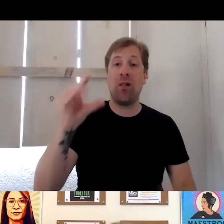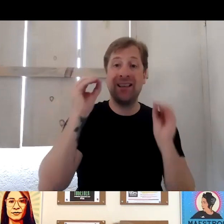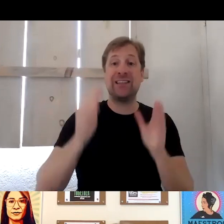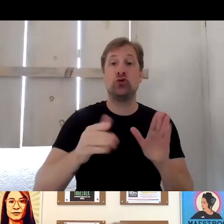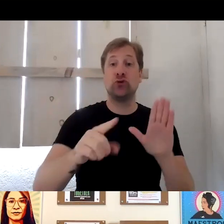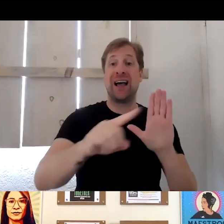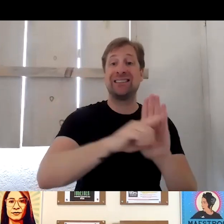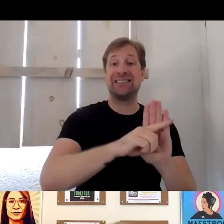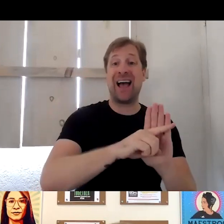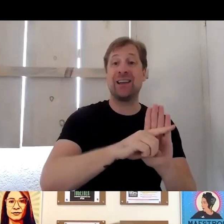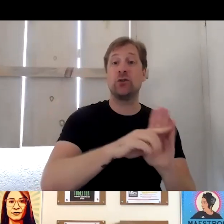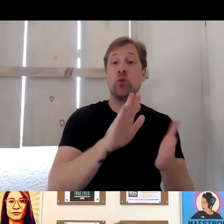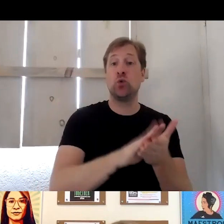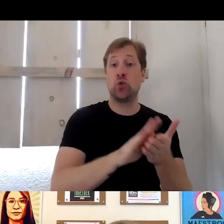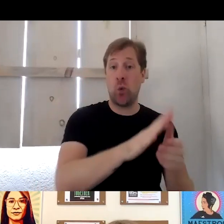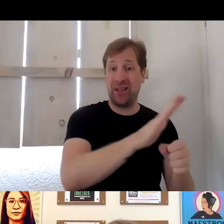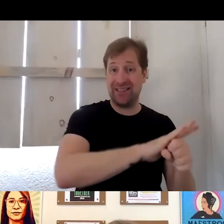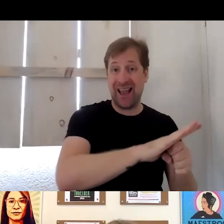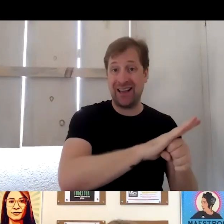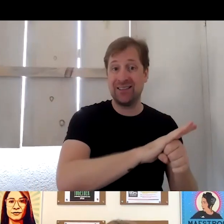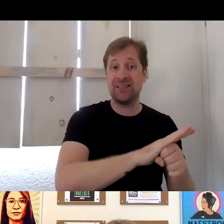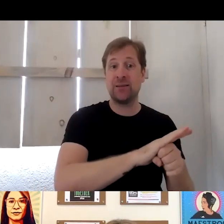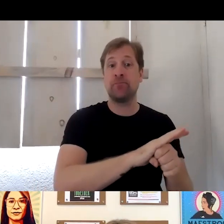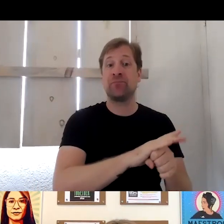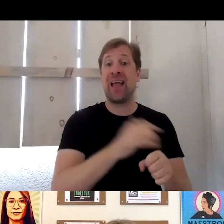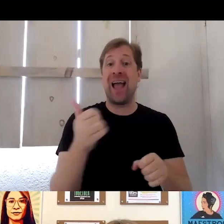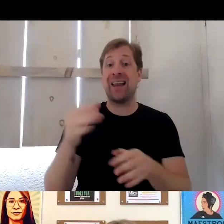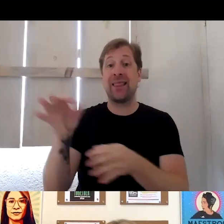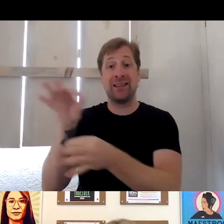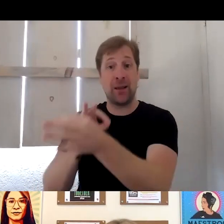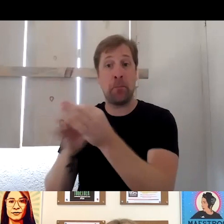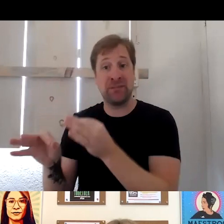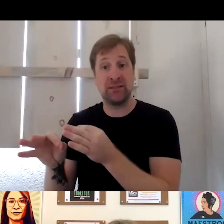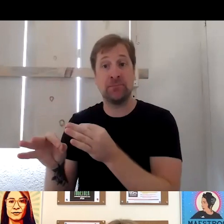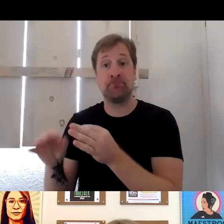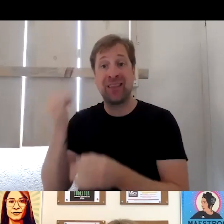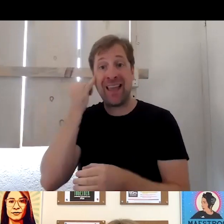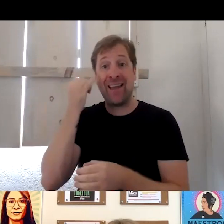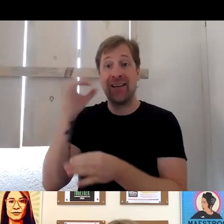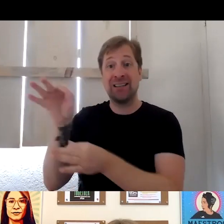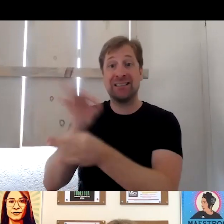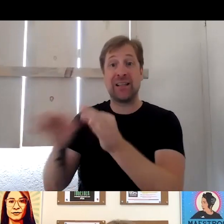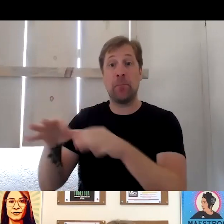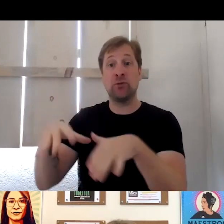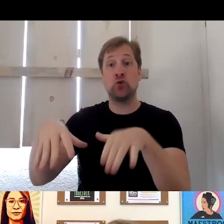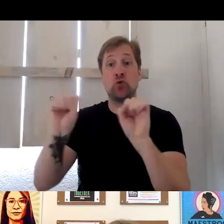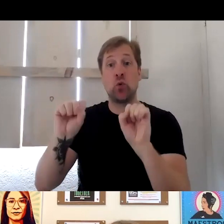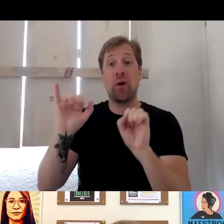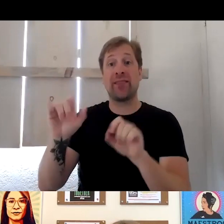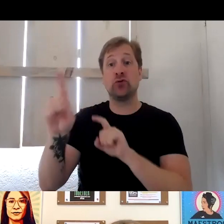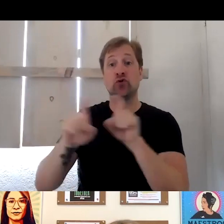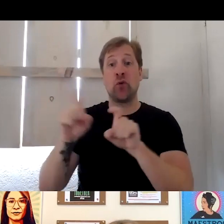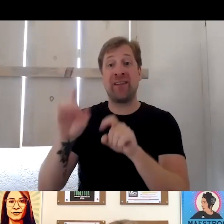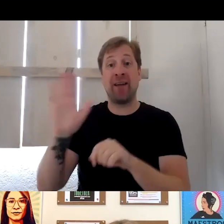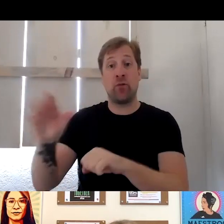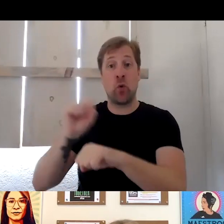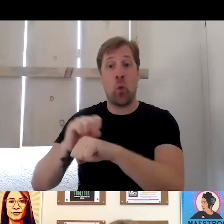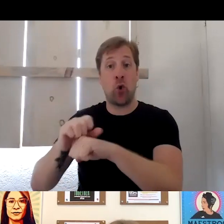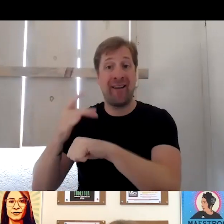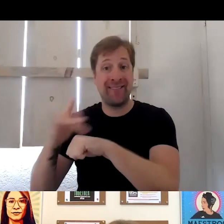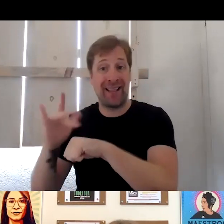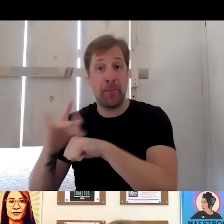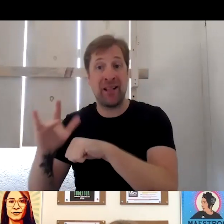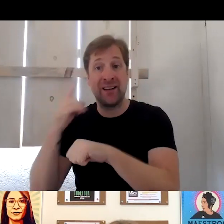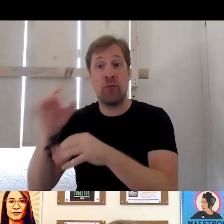sites. And back to the substitutes, if you took the survey for your work availability and for